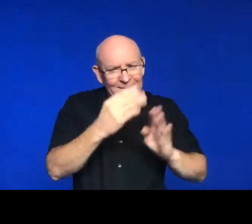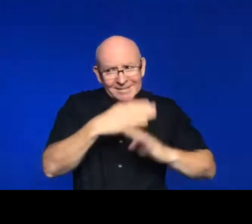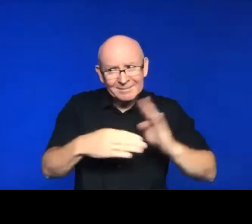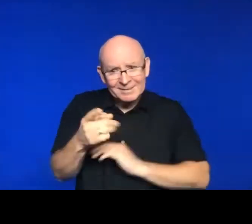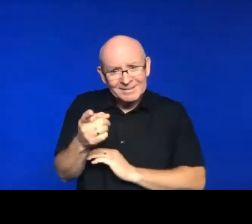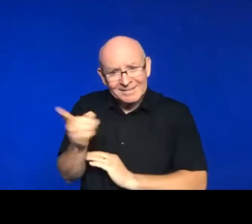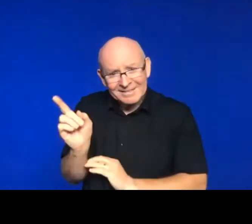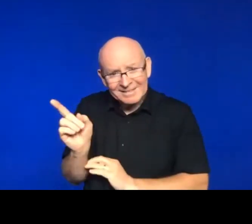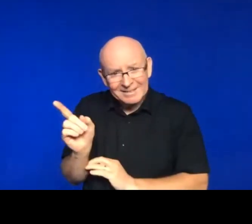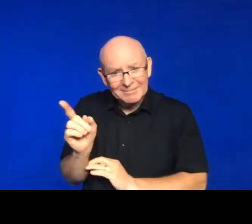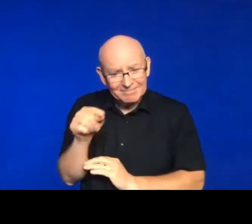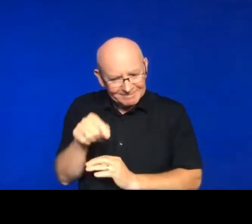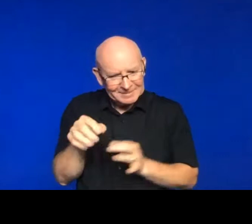COVID-19.